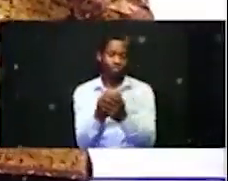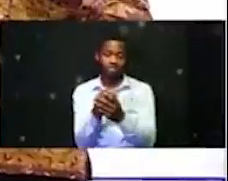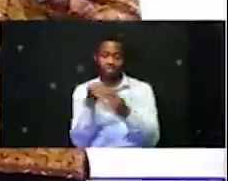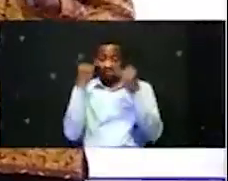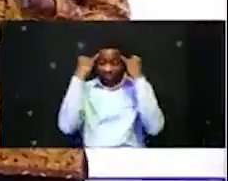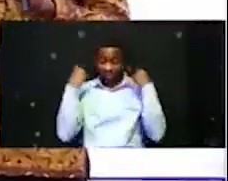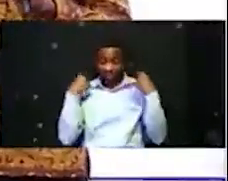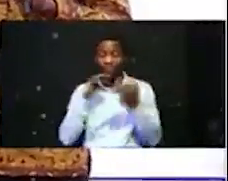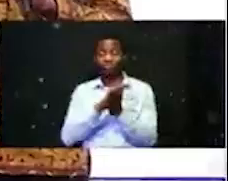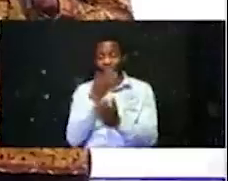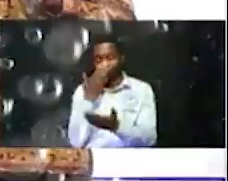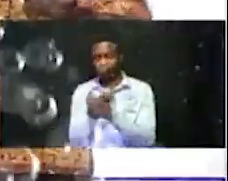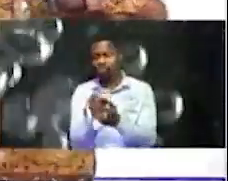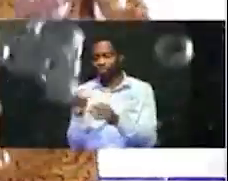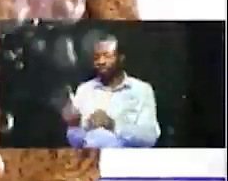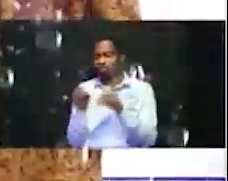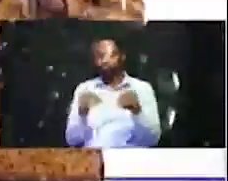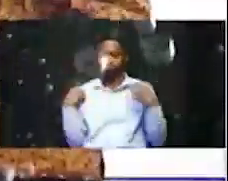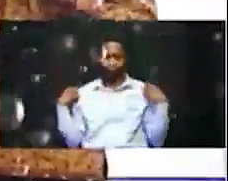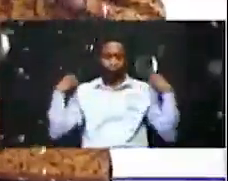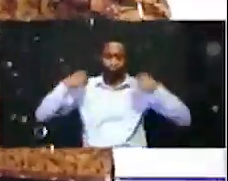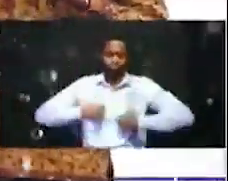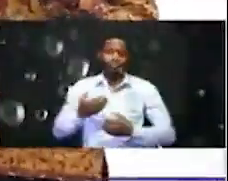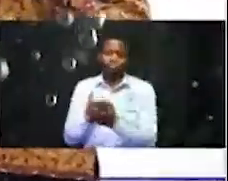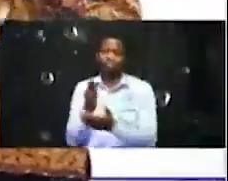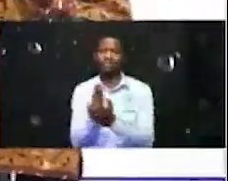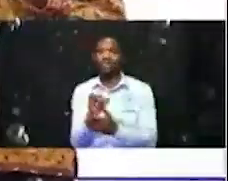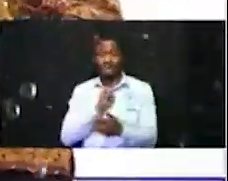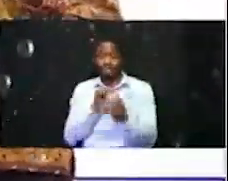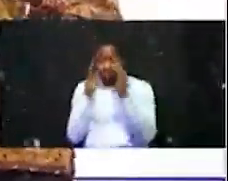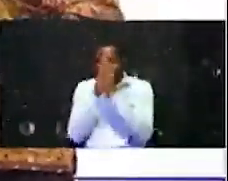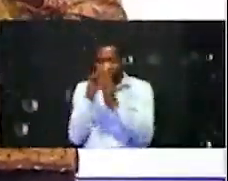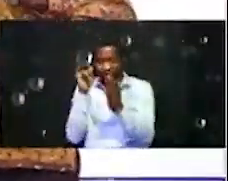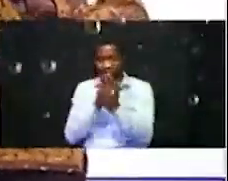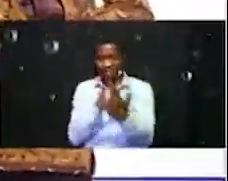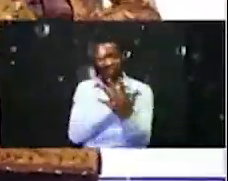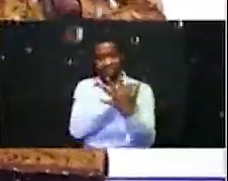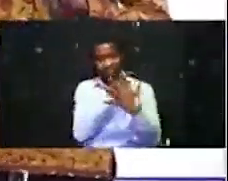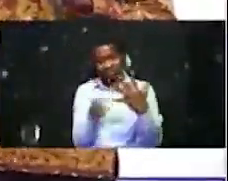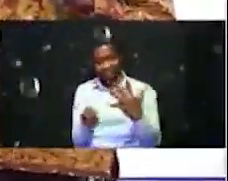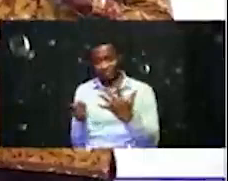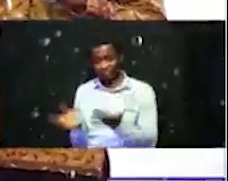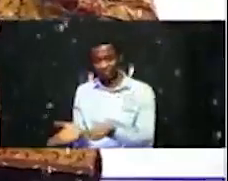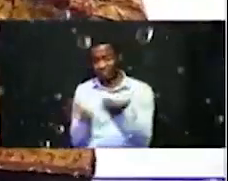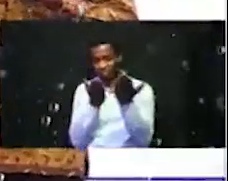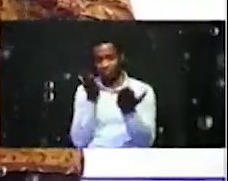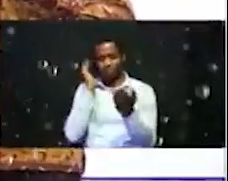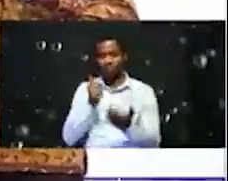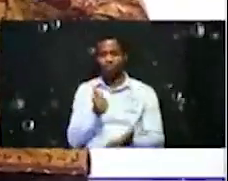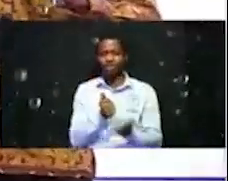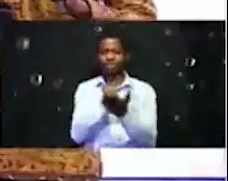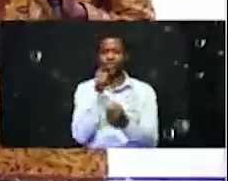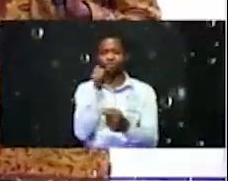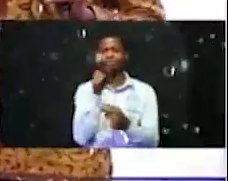judgment. And put on righteousness. I pray that these that I've shared with you will be able to help